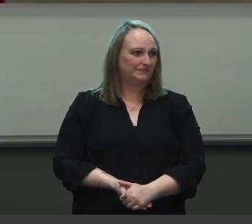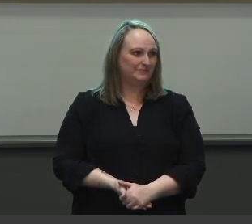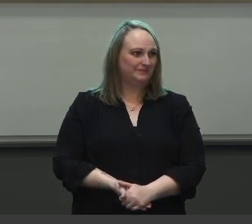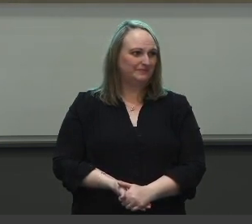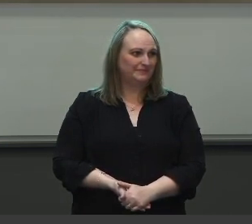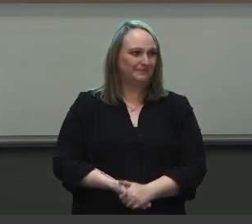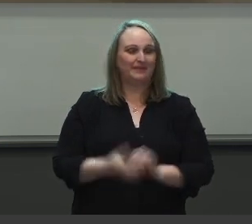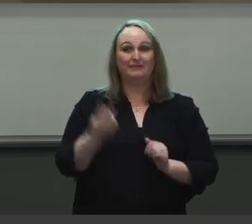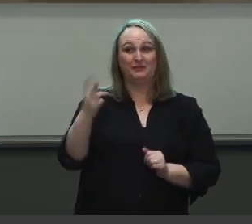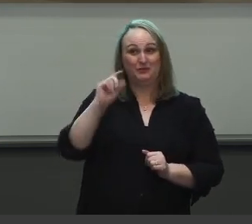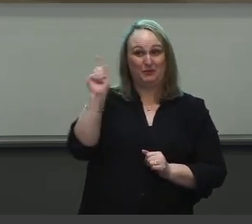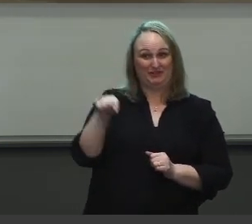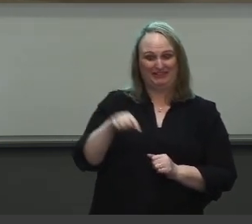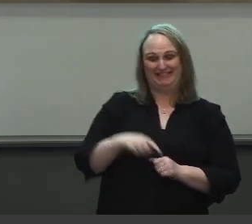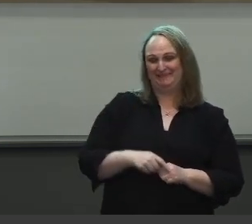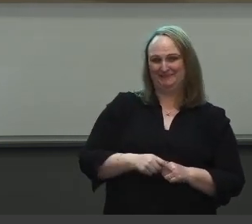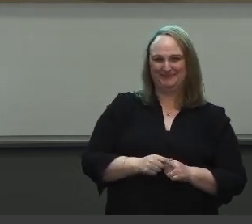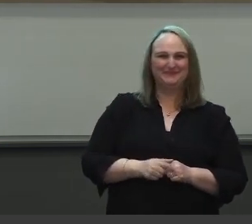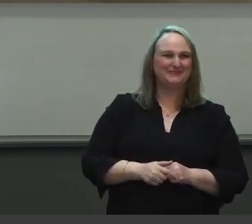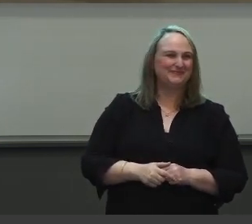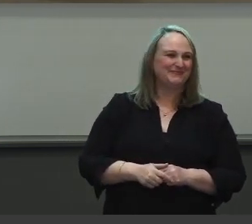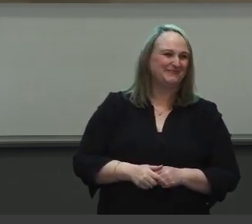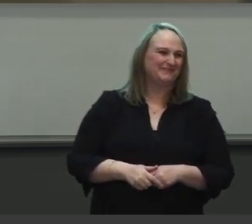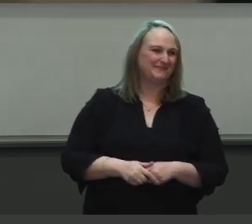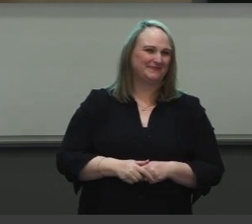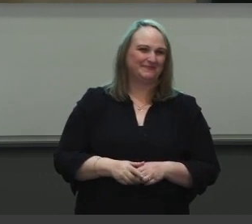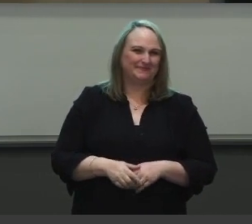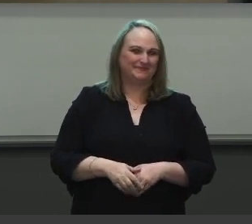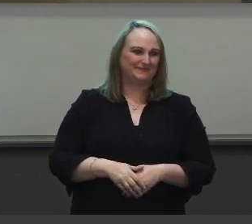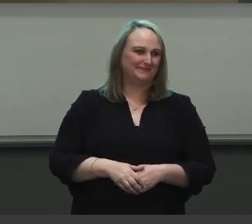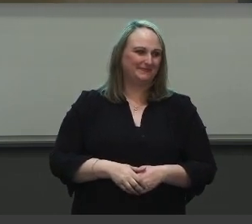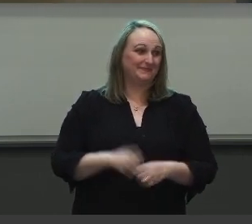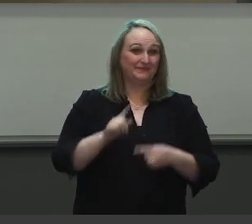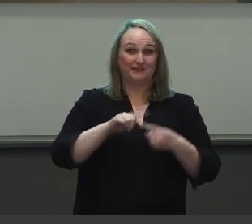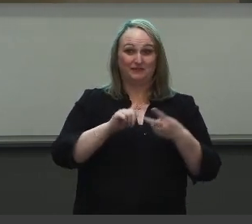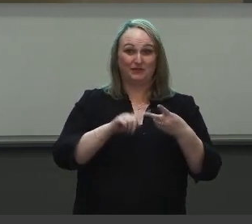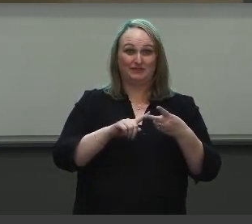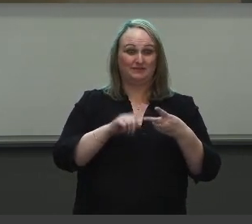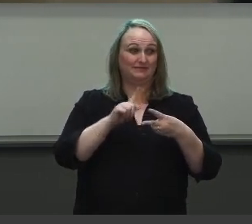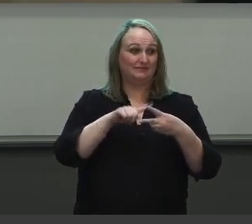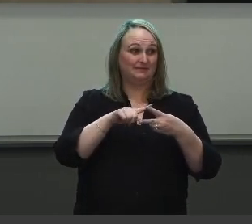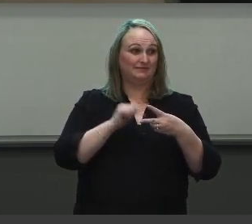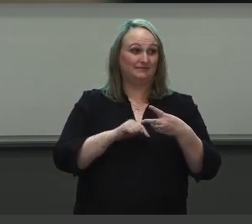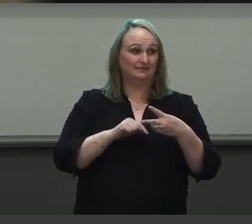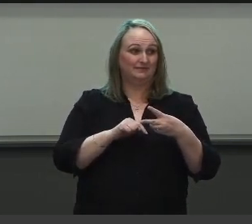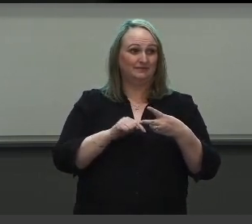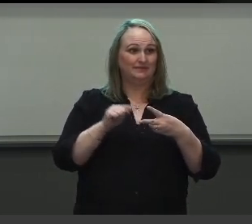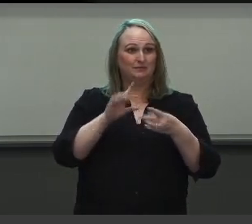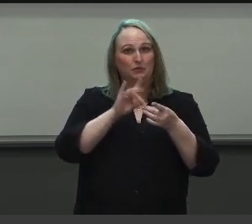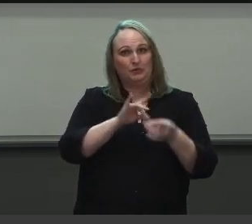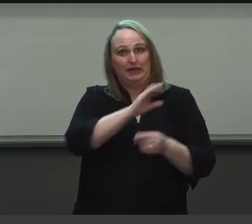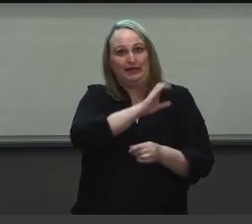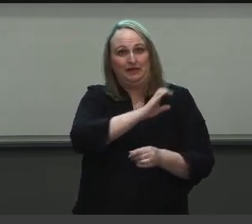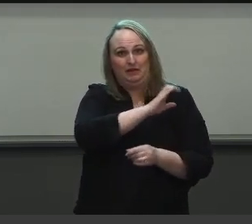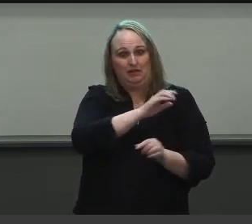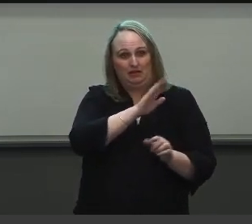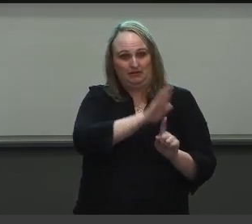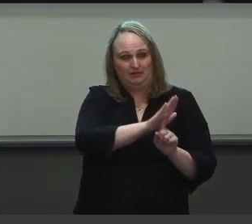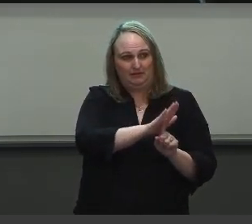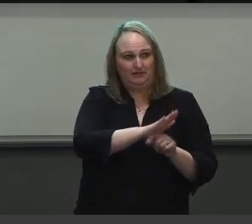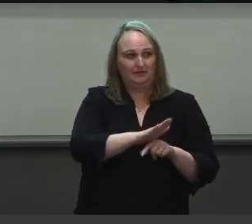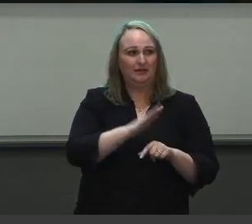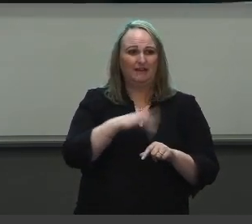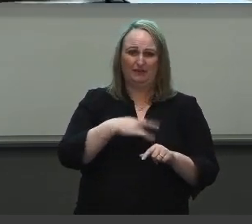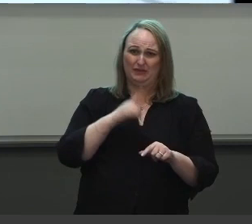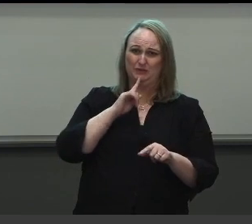Thank you. I have two questions, actually. The first one is clinical. I think this is so